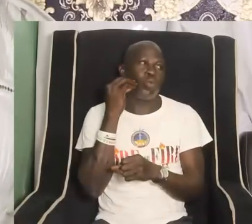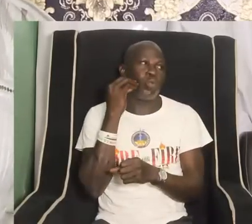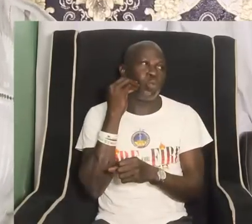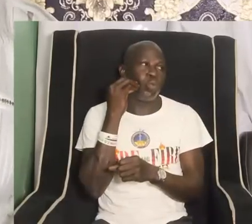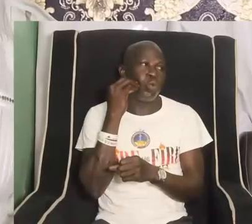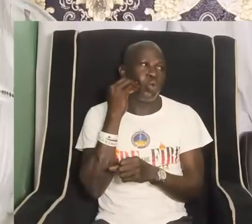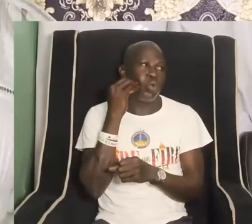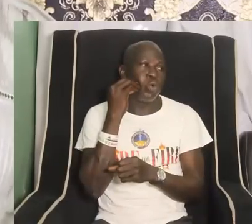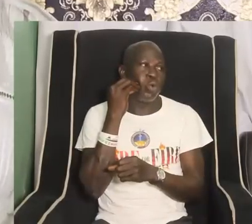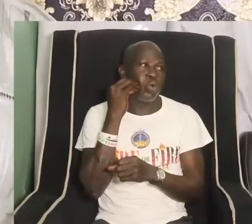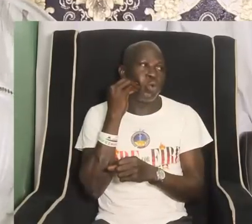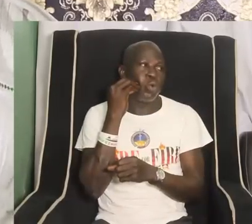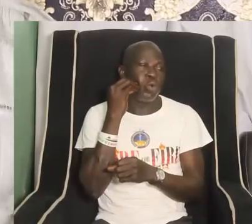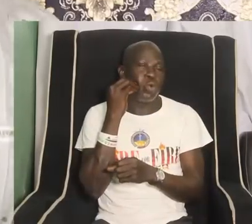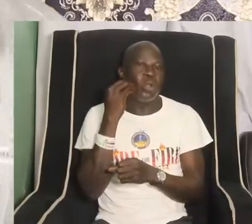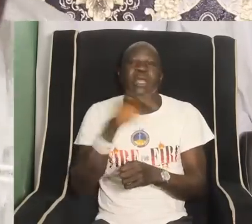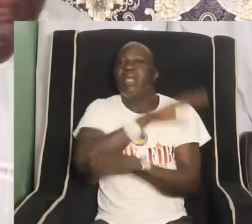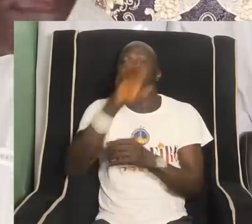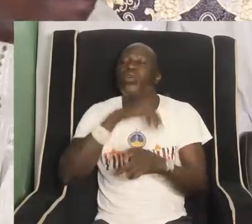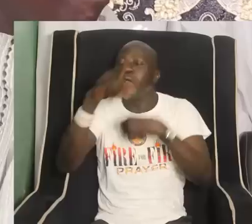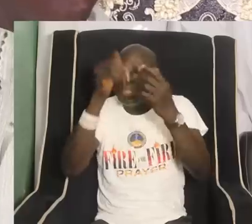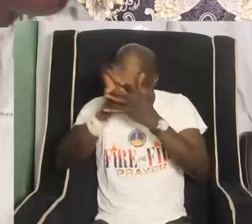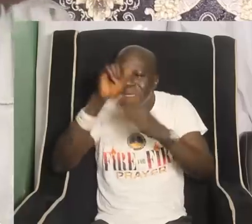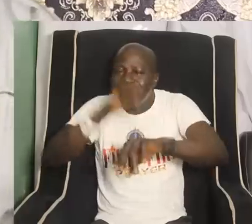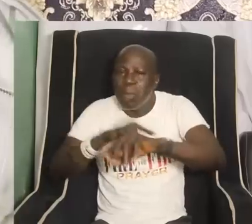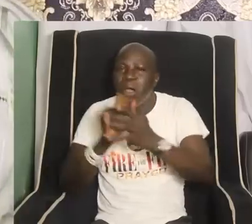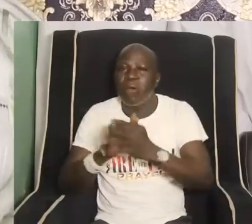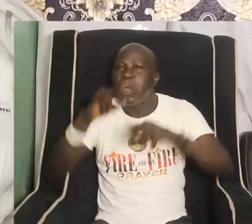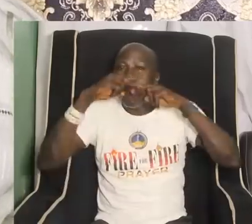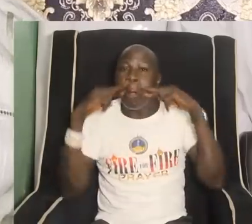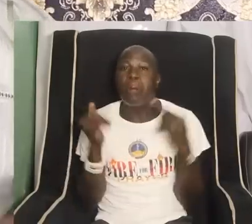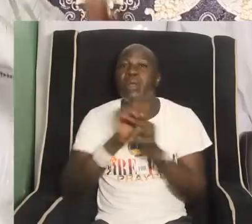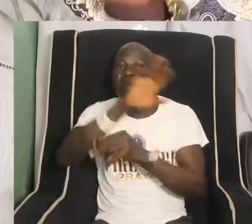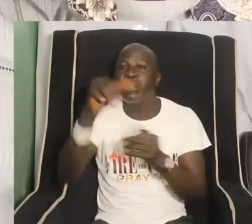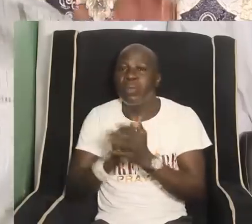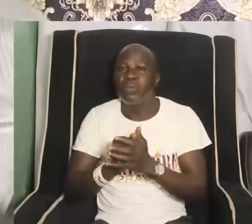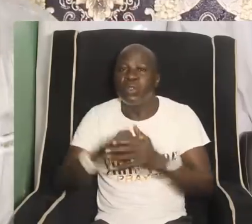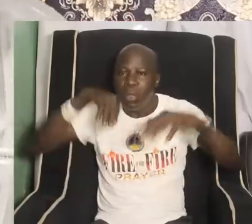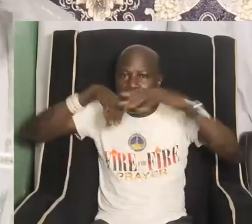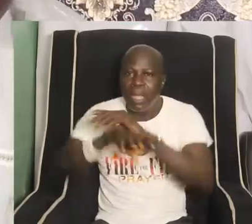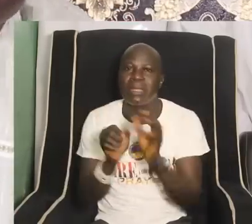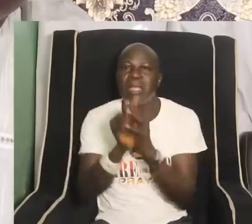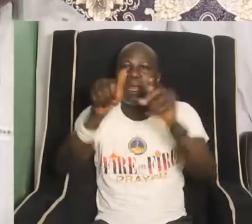sí àkókò tí àwọn ará bí operation. It was the time these people are operating. Ọ̀dẹ̀ kò sí